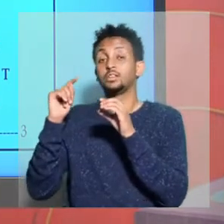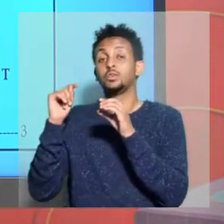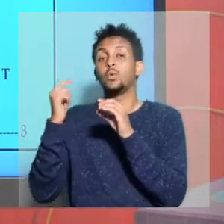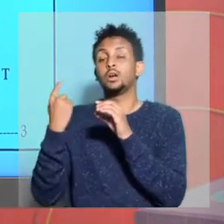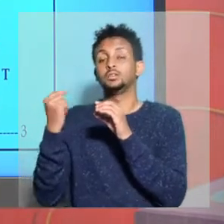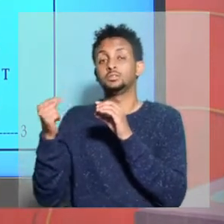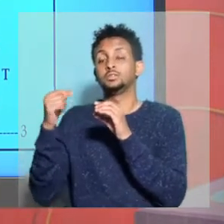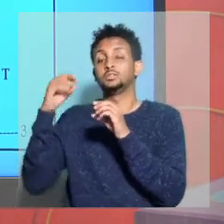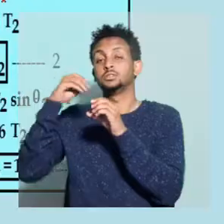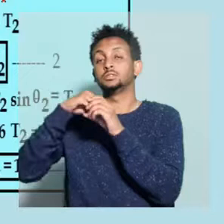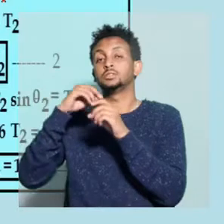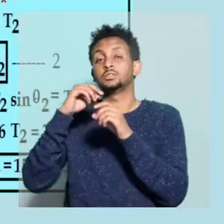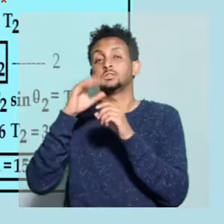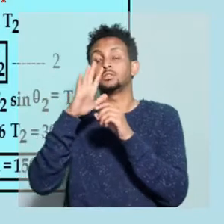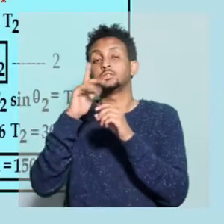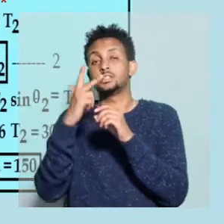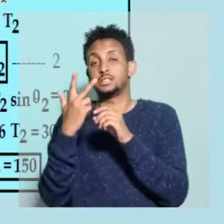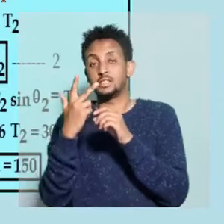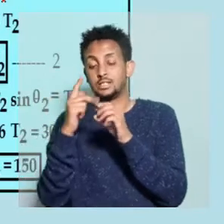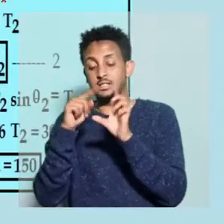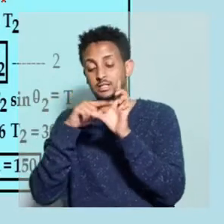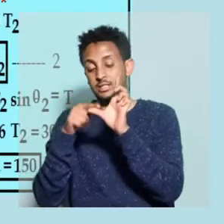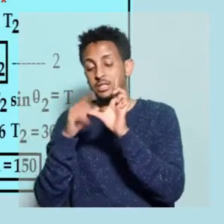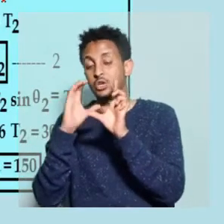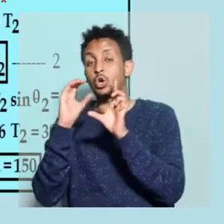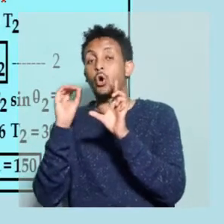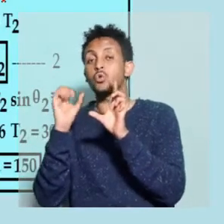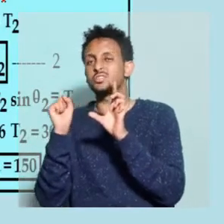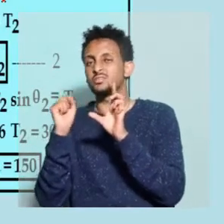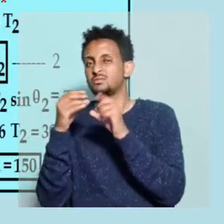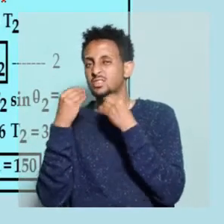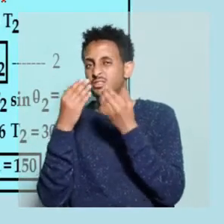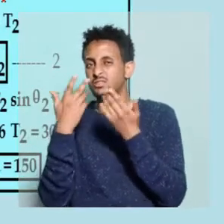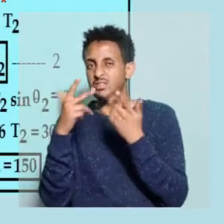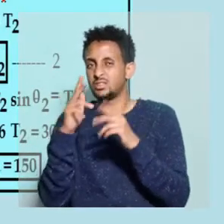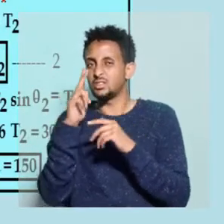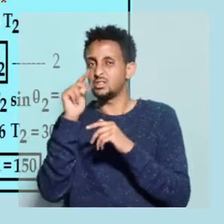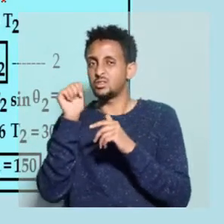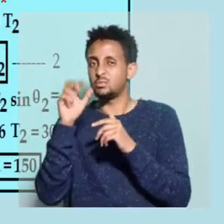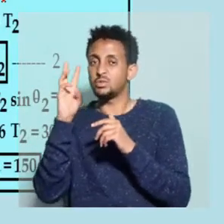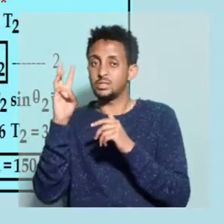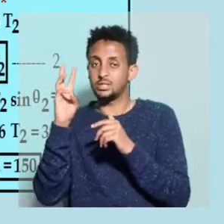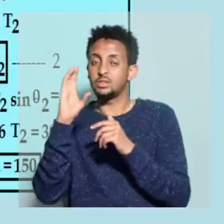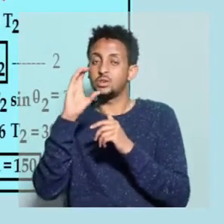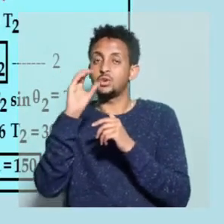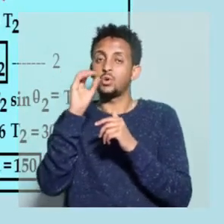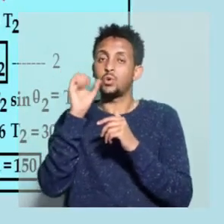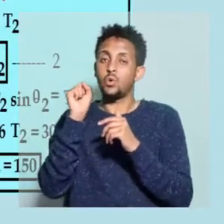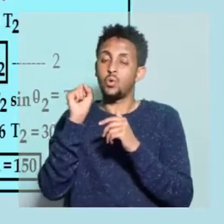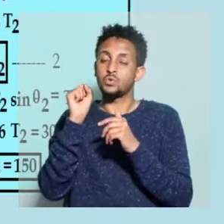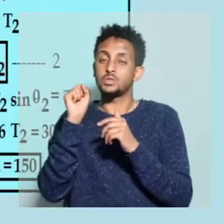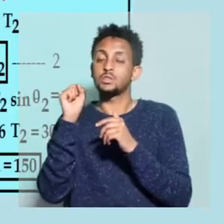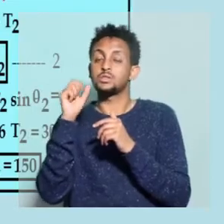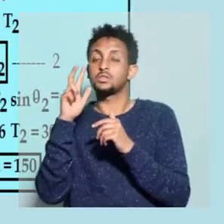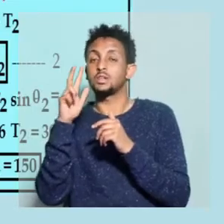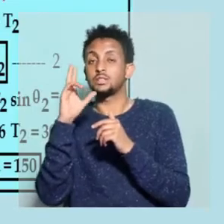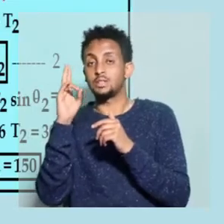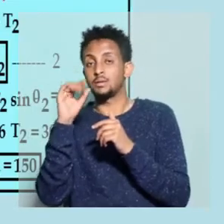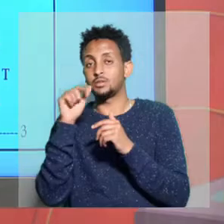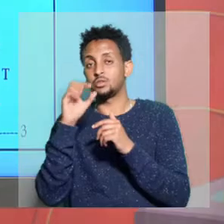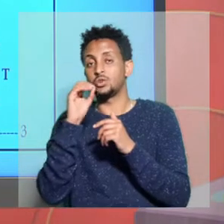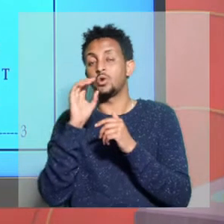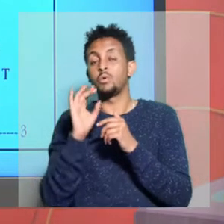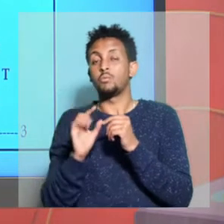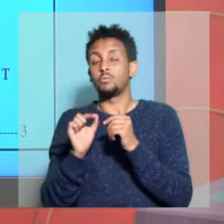of theta 1 means theta 1 is 53 degree. Cos 53 is given to be 0.6. Cos 37 is given to be 0.8.